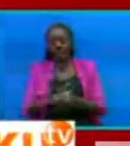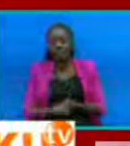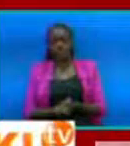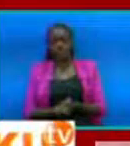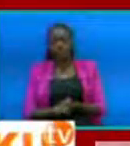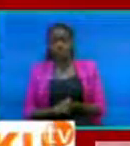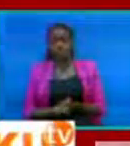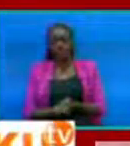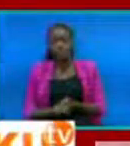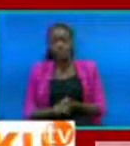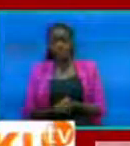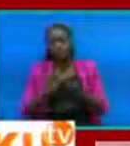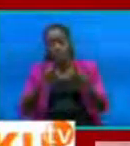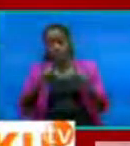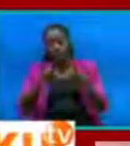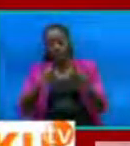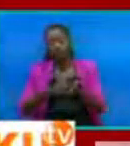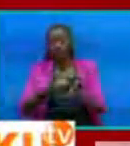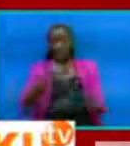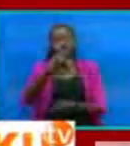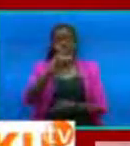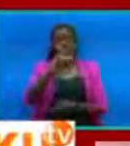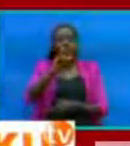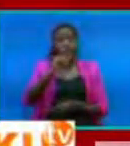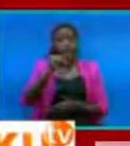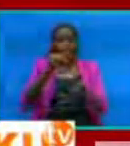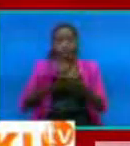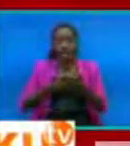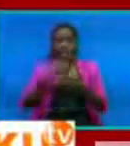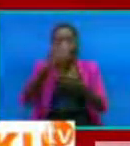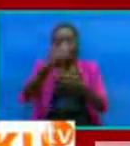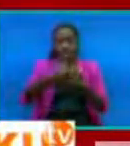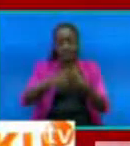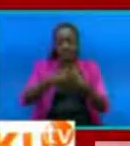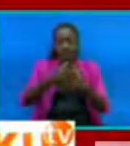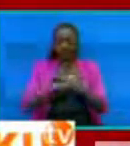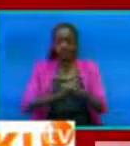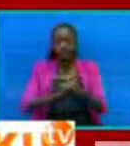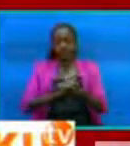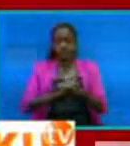or even to the gym after those sports.